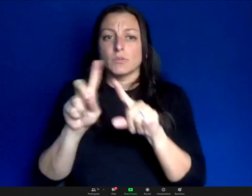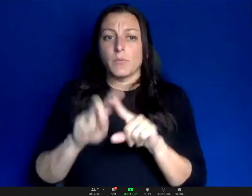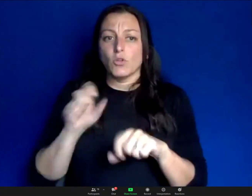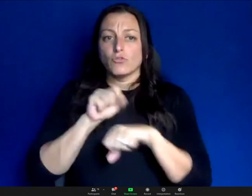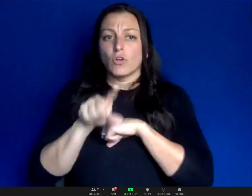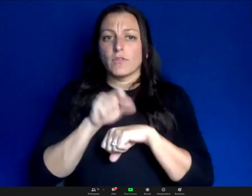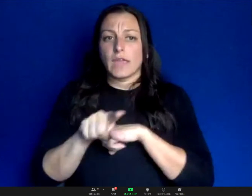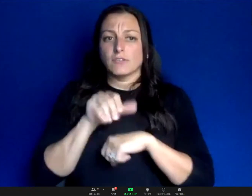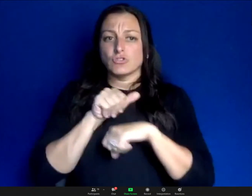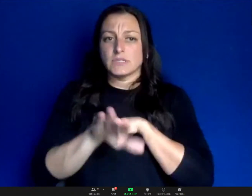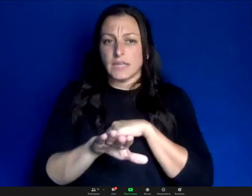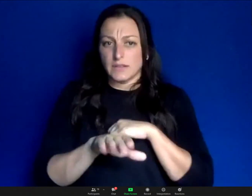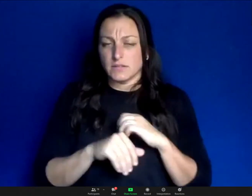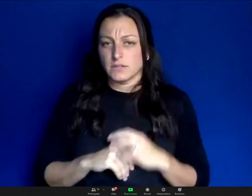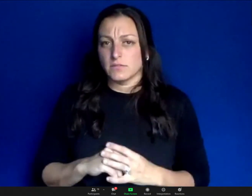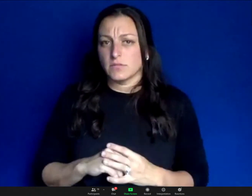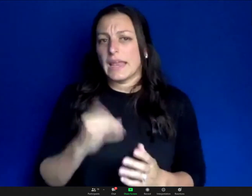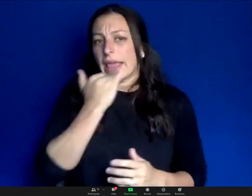error.